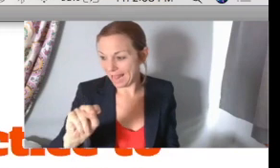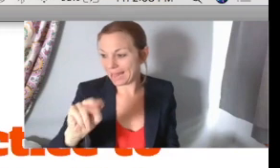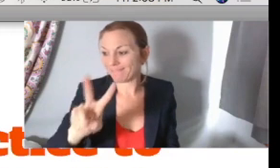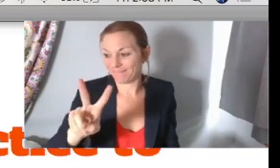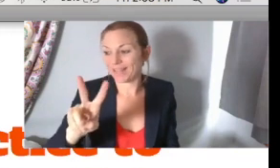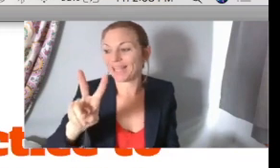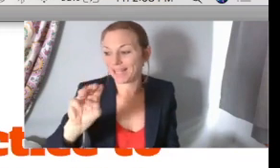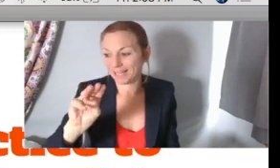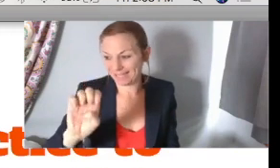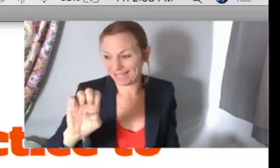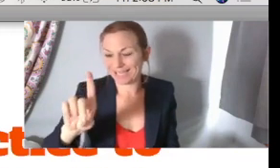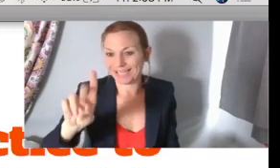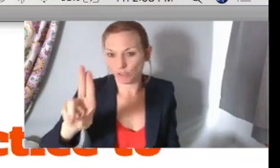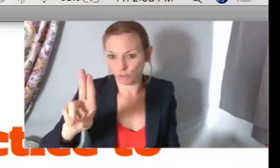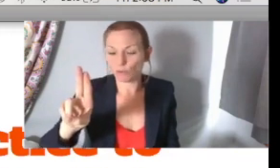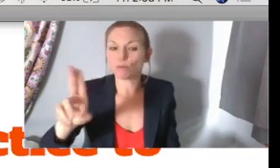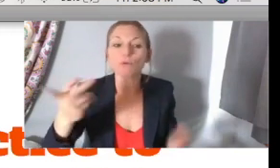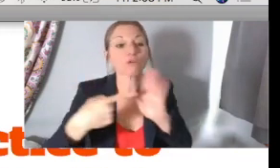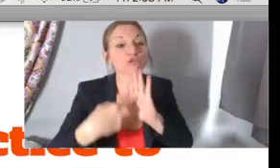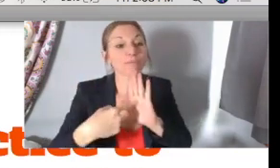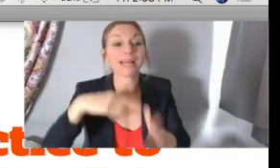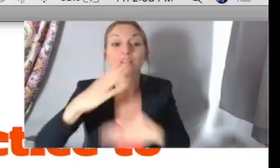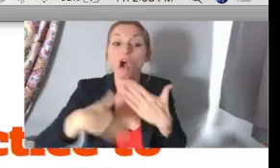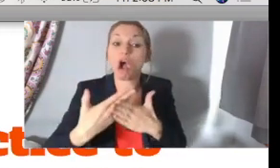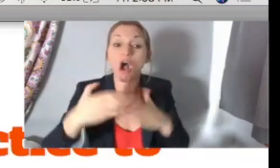Educating All Learners Alliance.